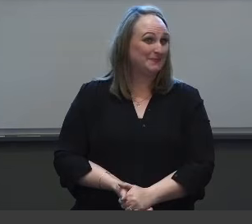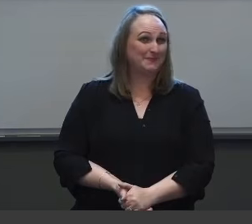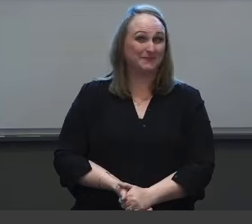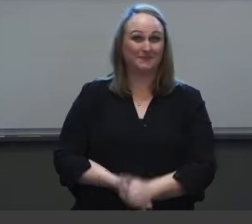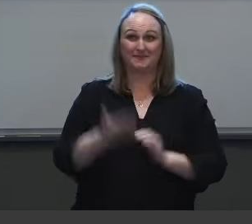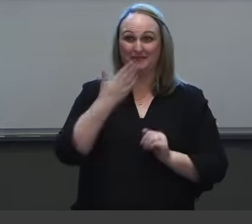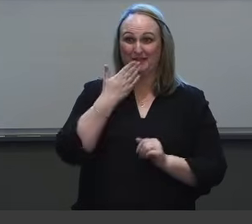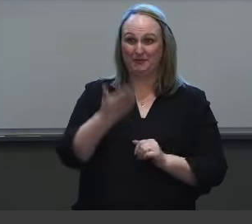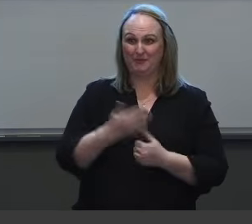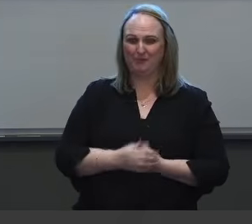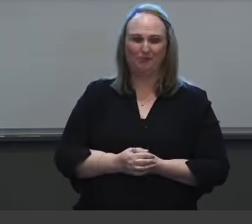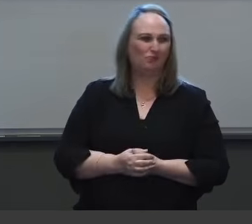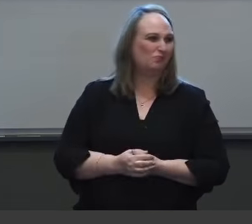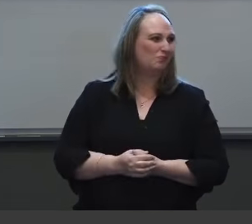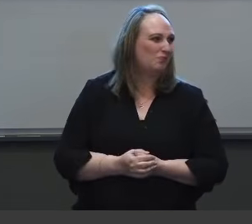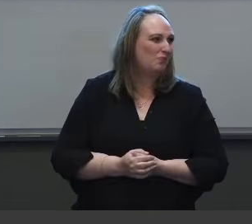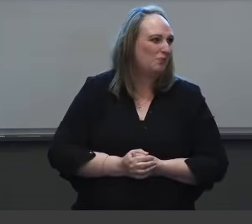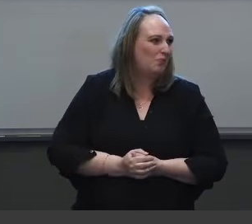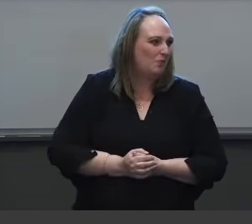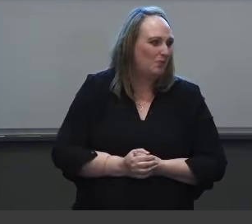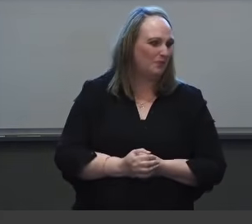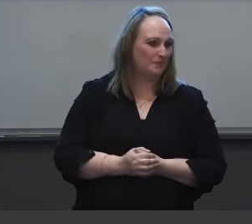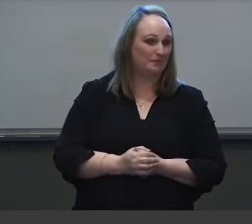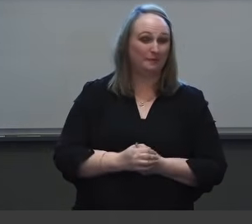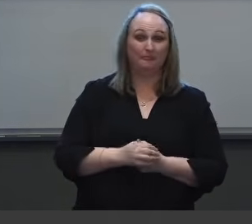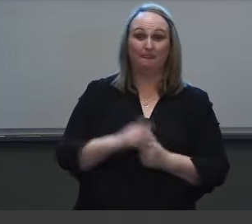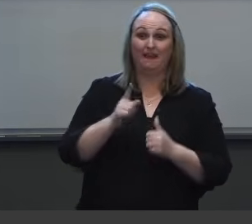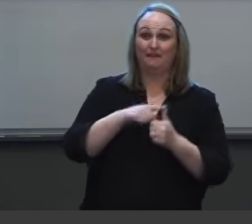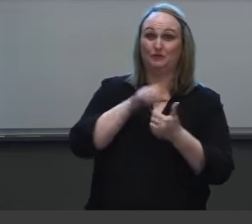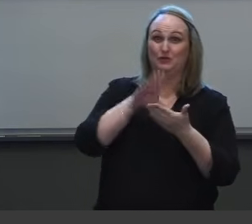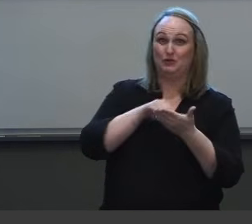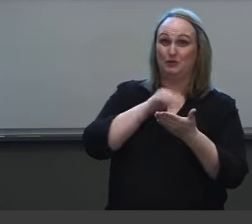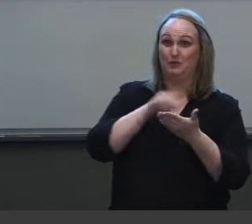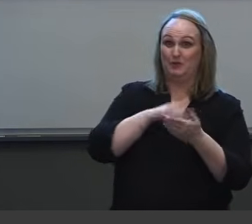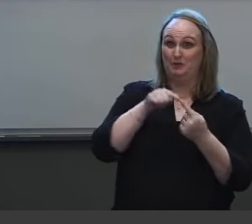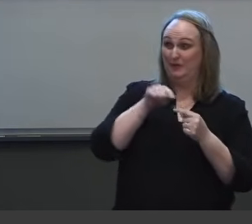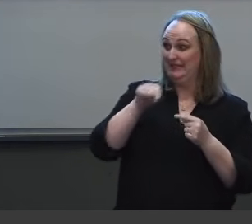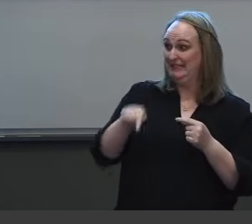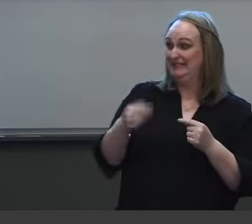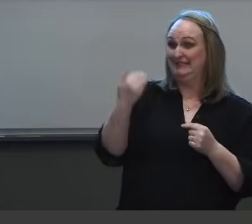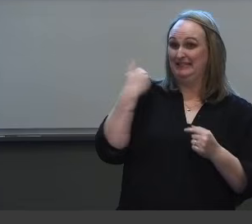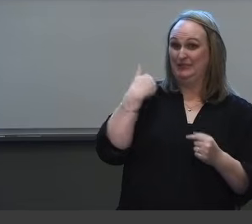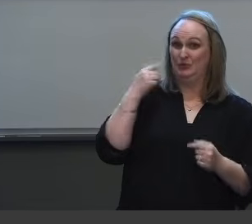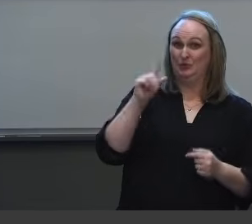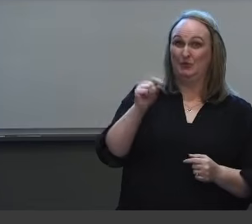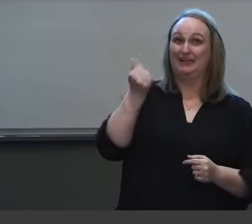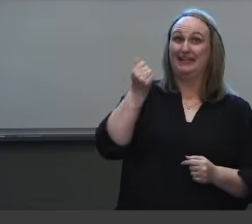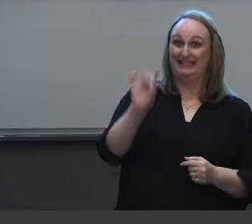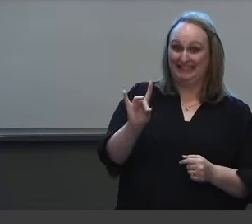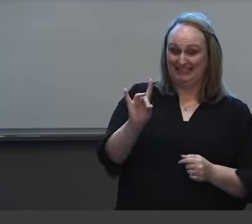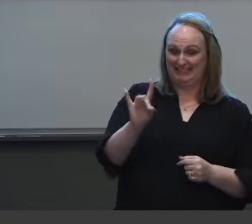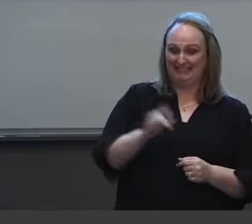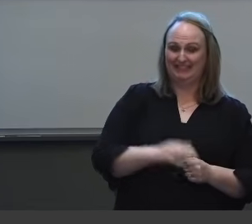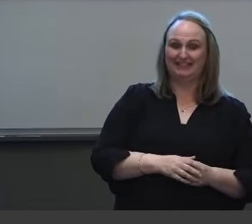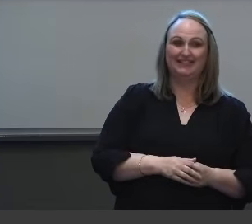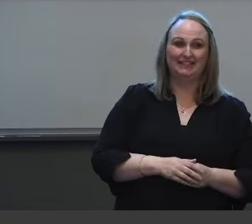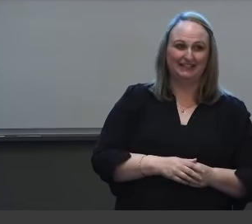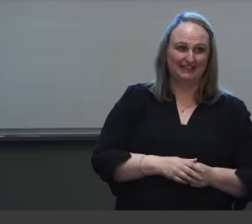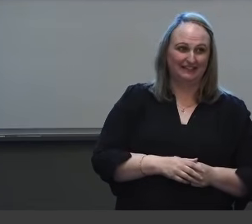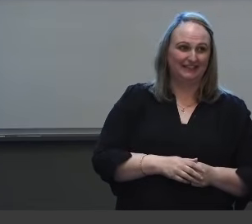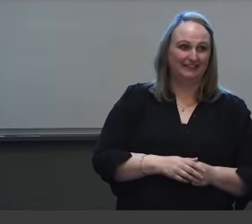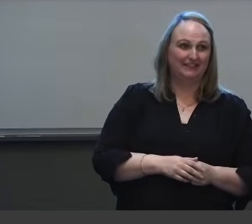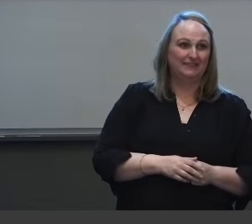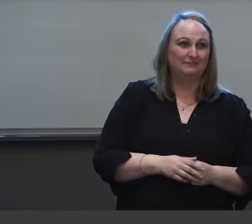Thank you. I first learned about this in 2018, and I think, you know, like a lot